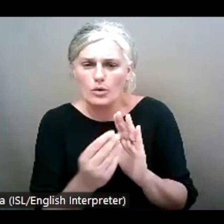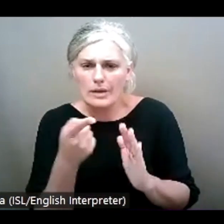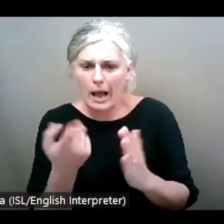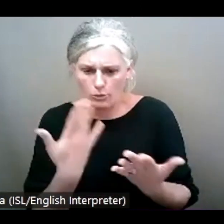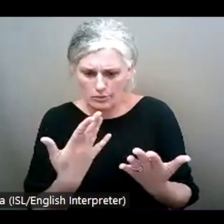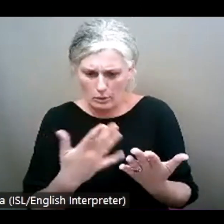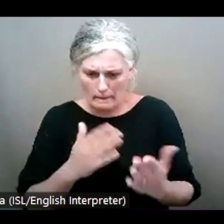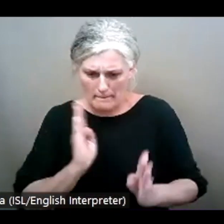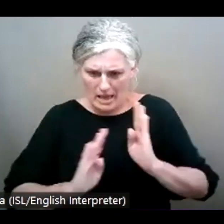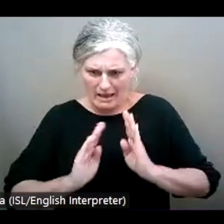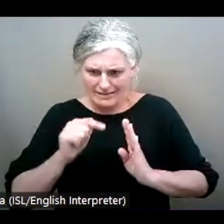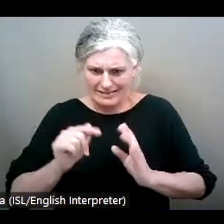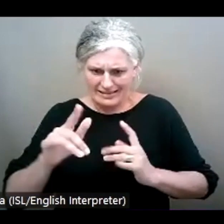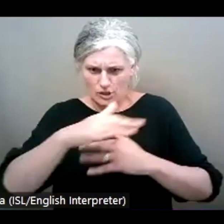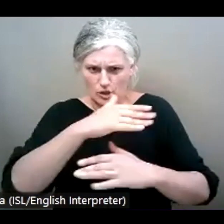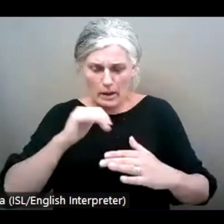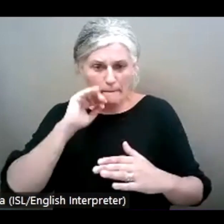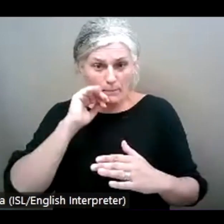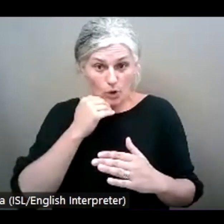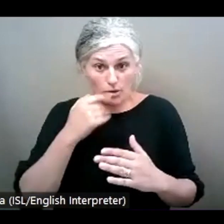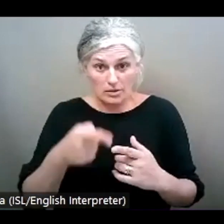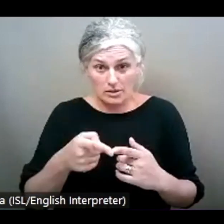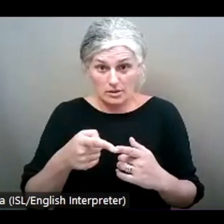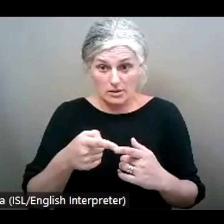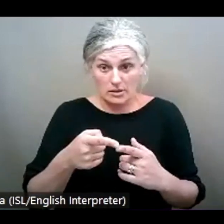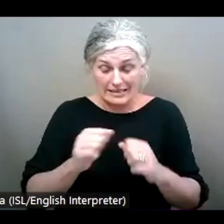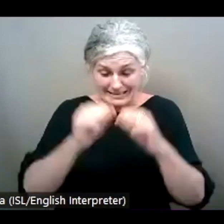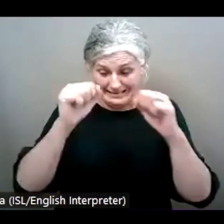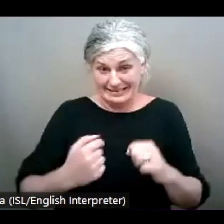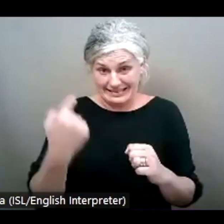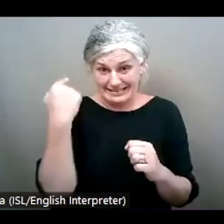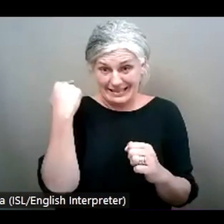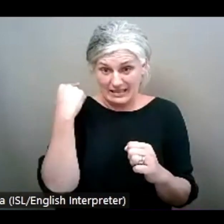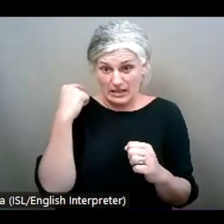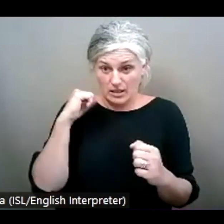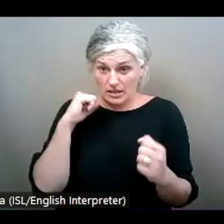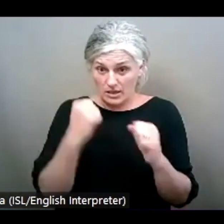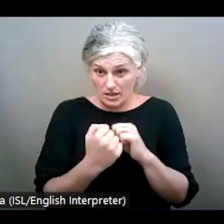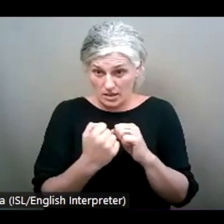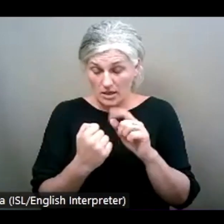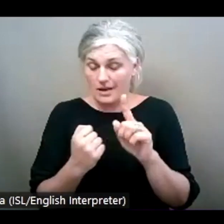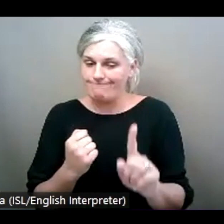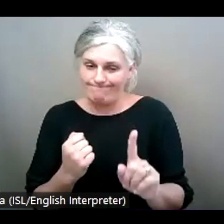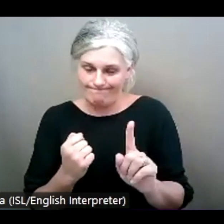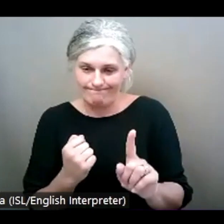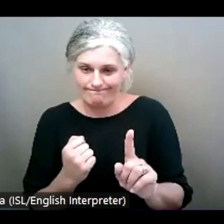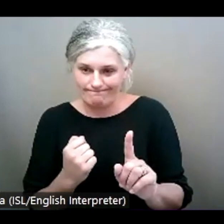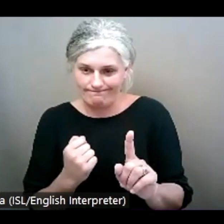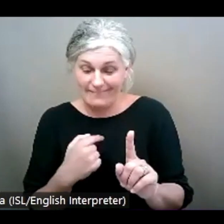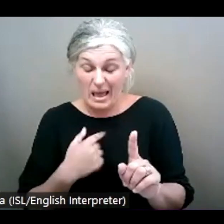situation? Because the state and the system had sent you there. Peter, I got